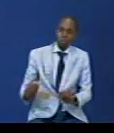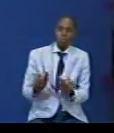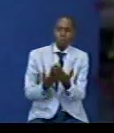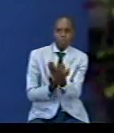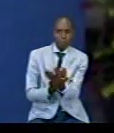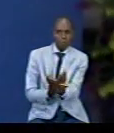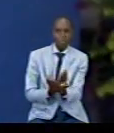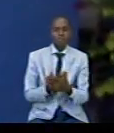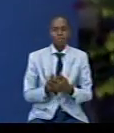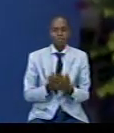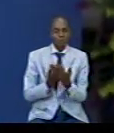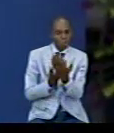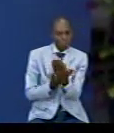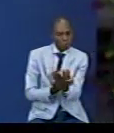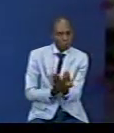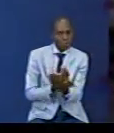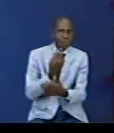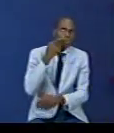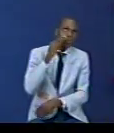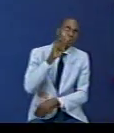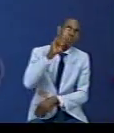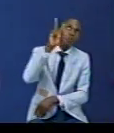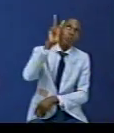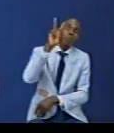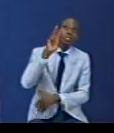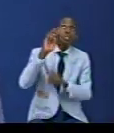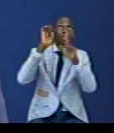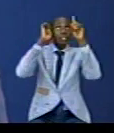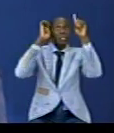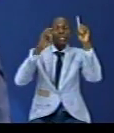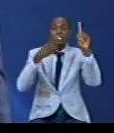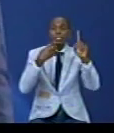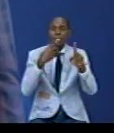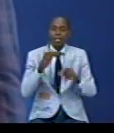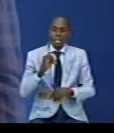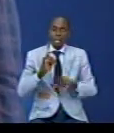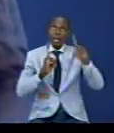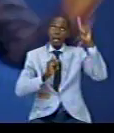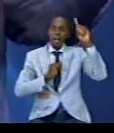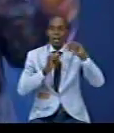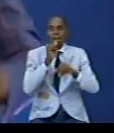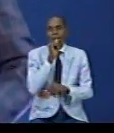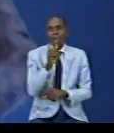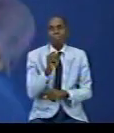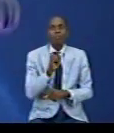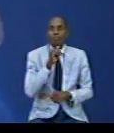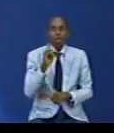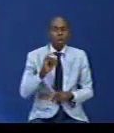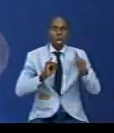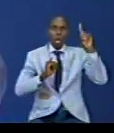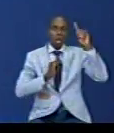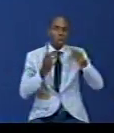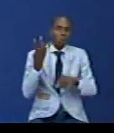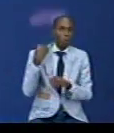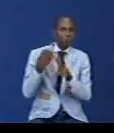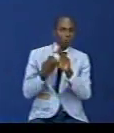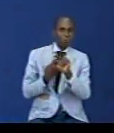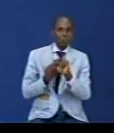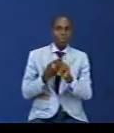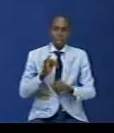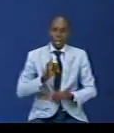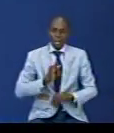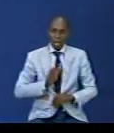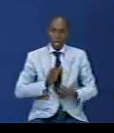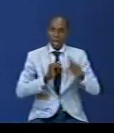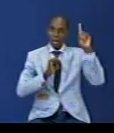Wait. Behold, he says, I am. Not I was, I am. Not I